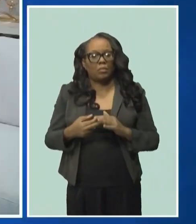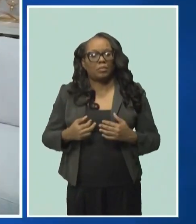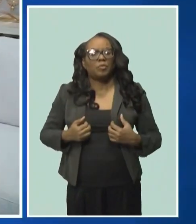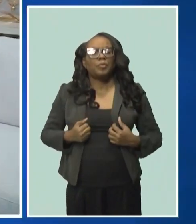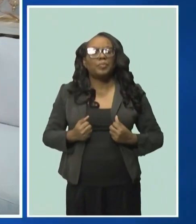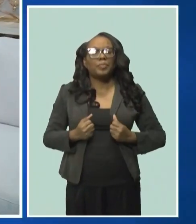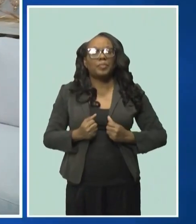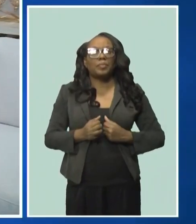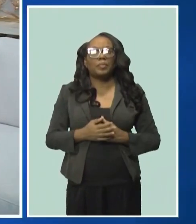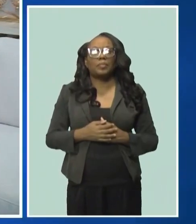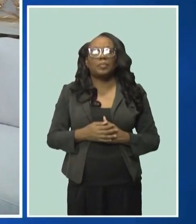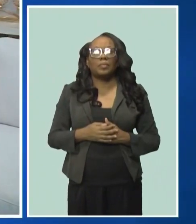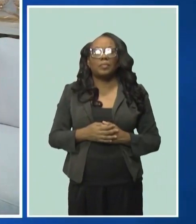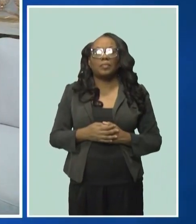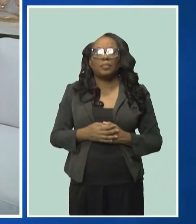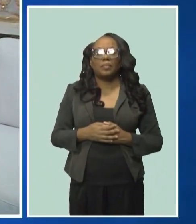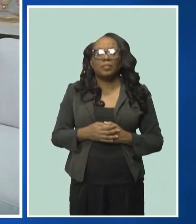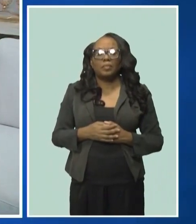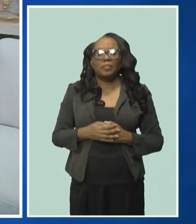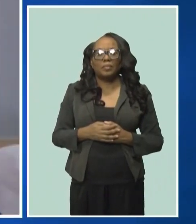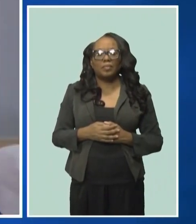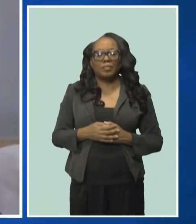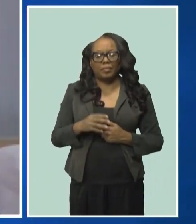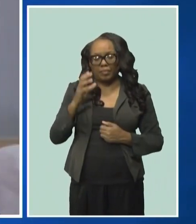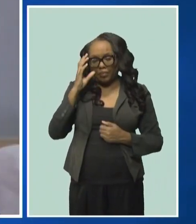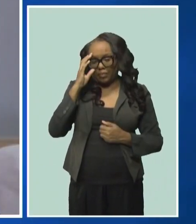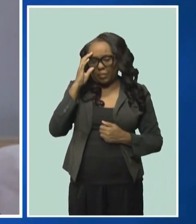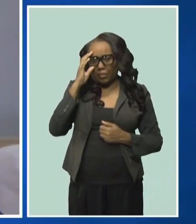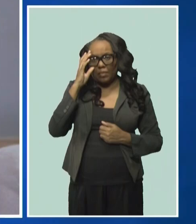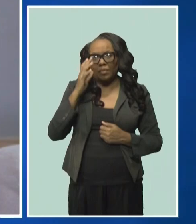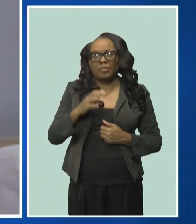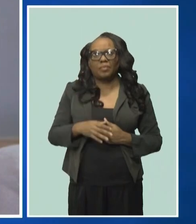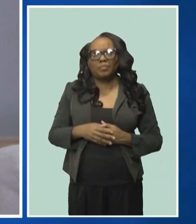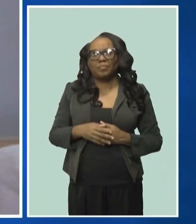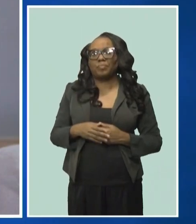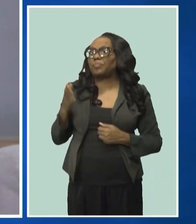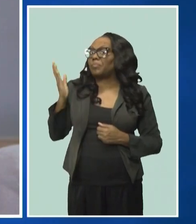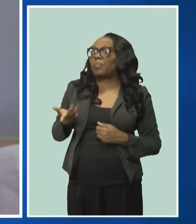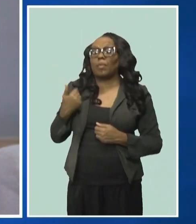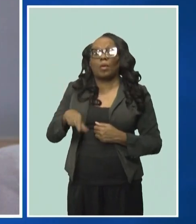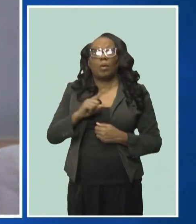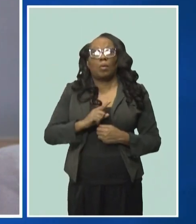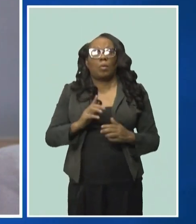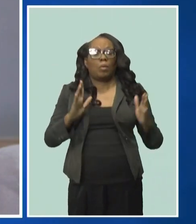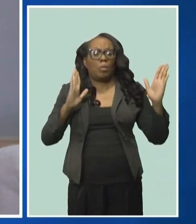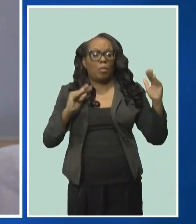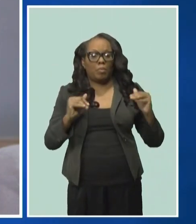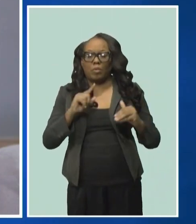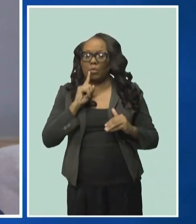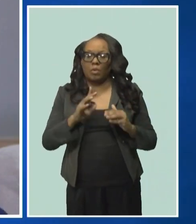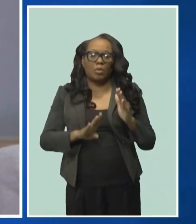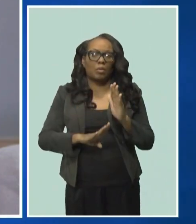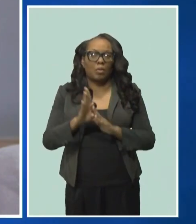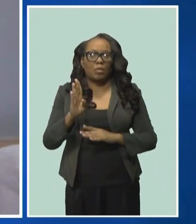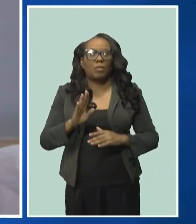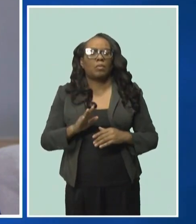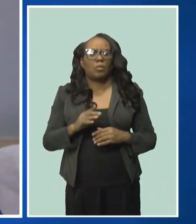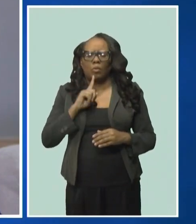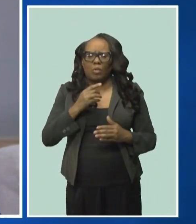What we are hoping to get over the midterm is 5%. I don't real growth now, real economic